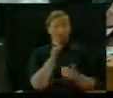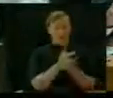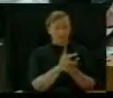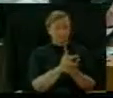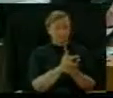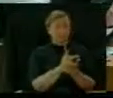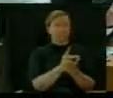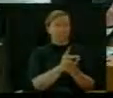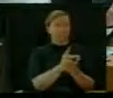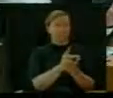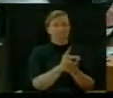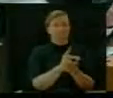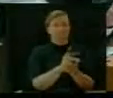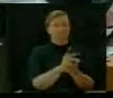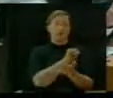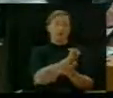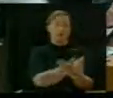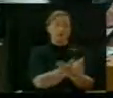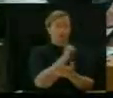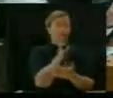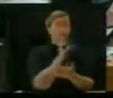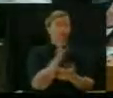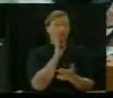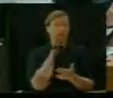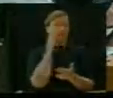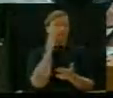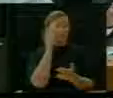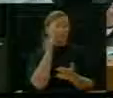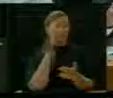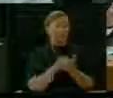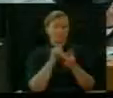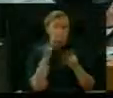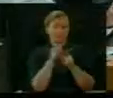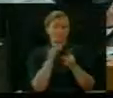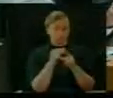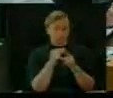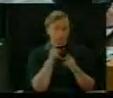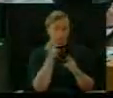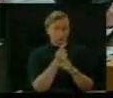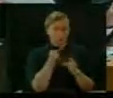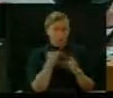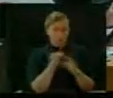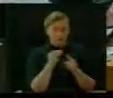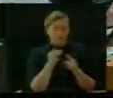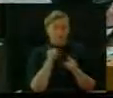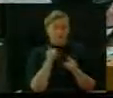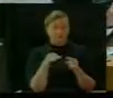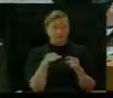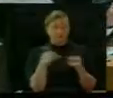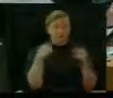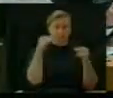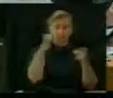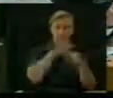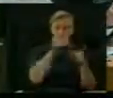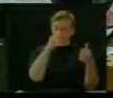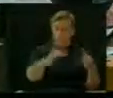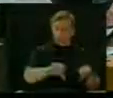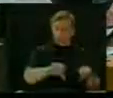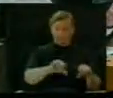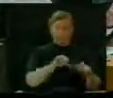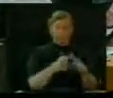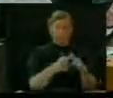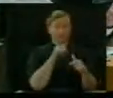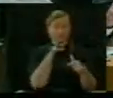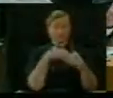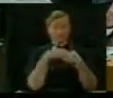the authority, if you will. I don't know if the authority is the right word, to go ahead and proceed. Now, if we vote it down, then they're not going to proceed. But